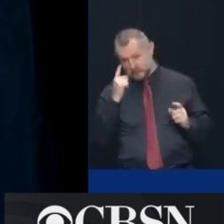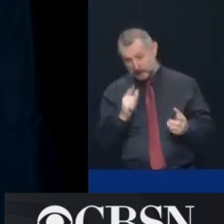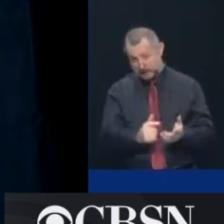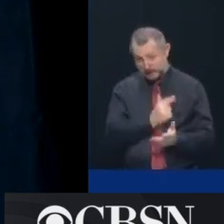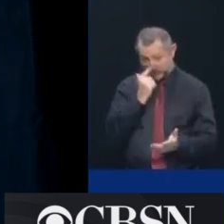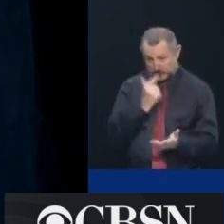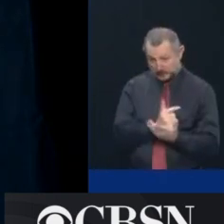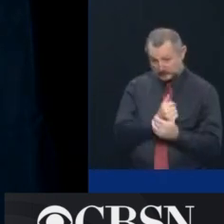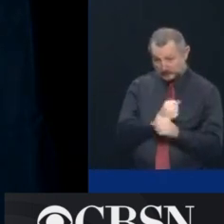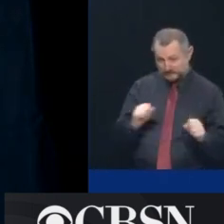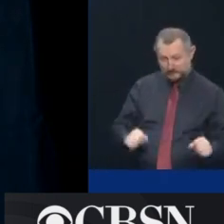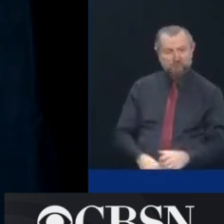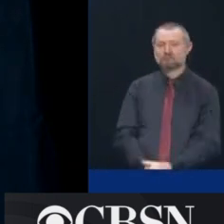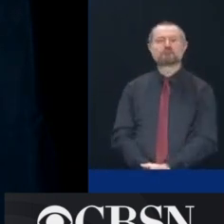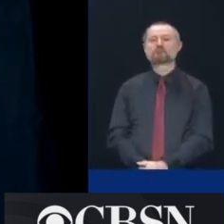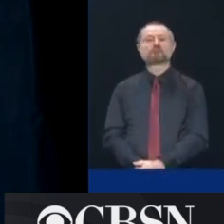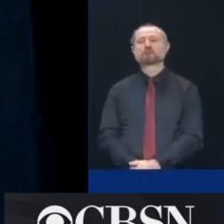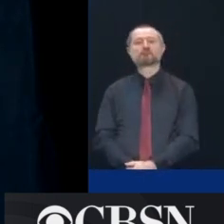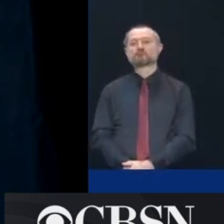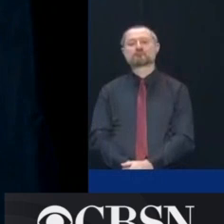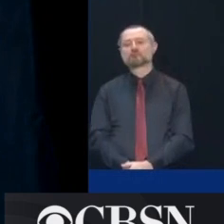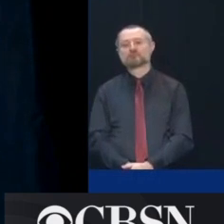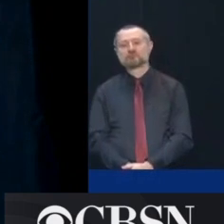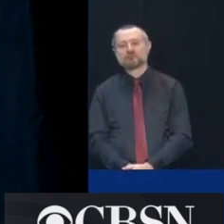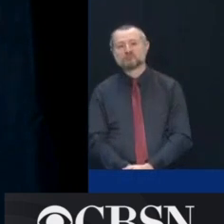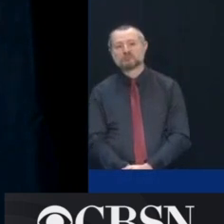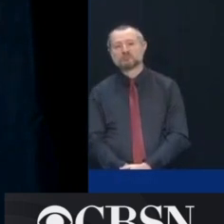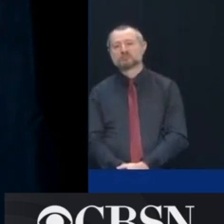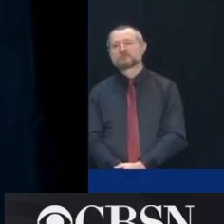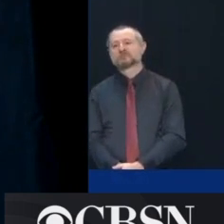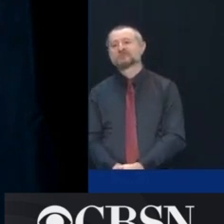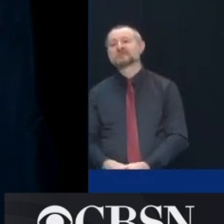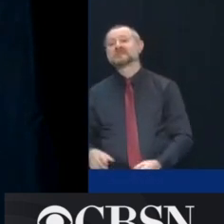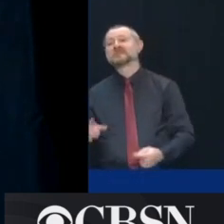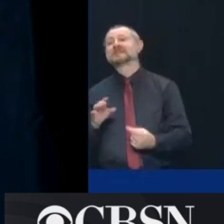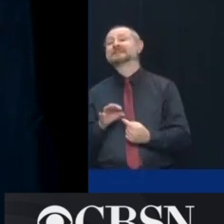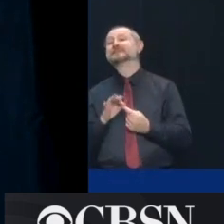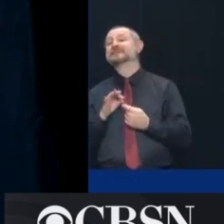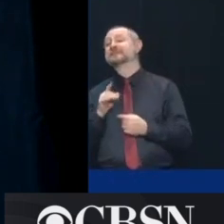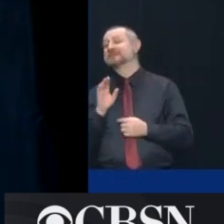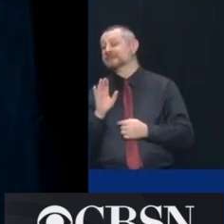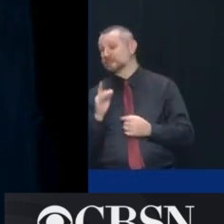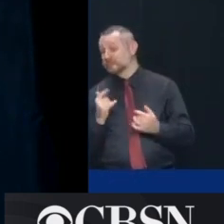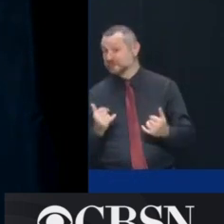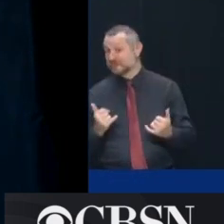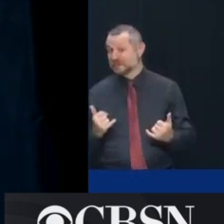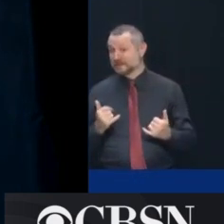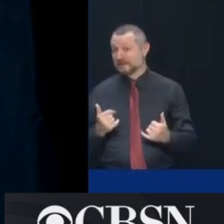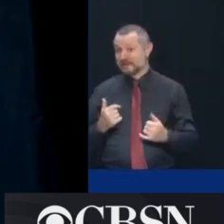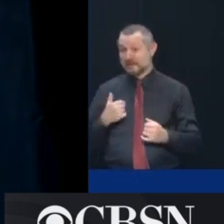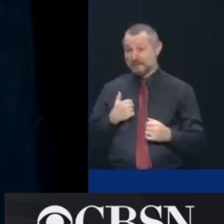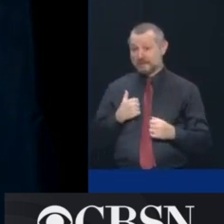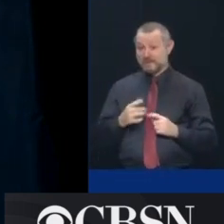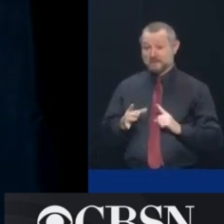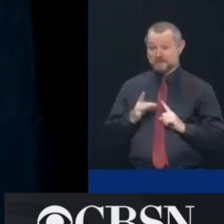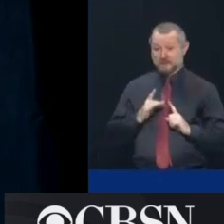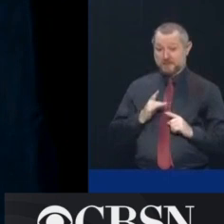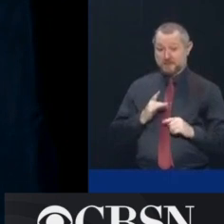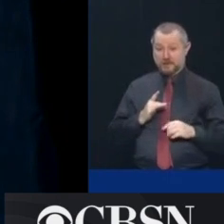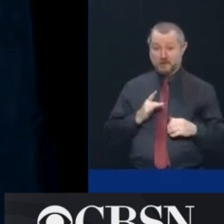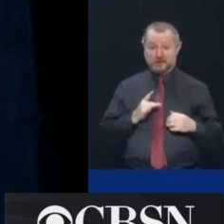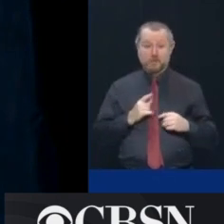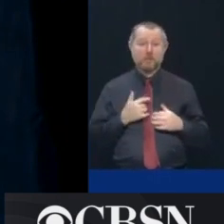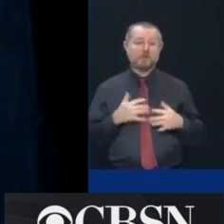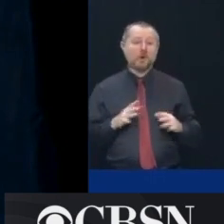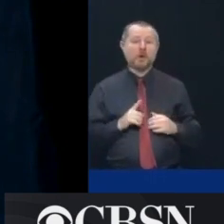foolproof. So especially when it comes to exposing yourself to a person